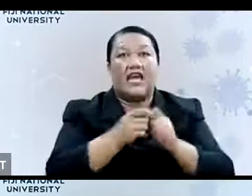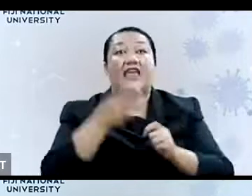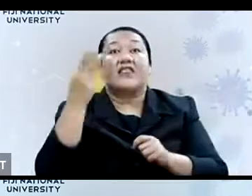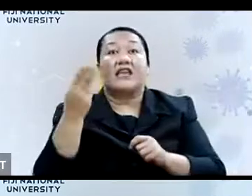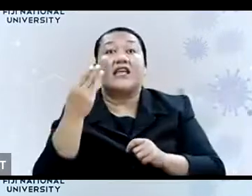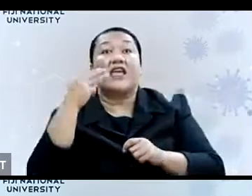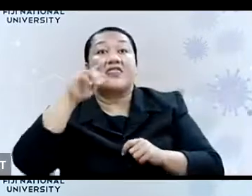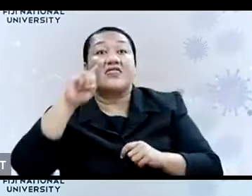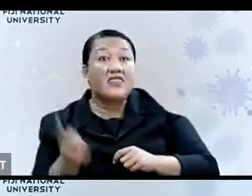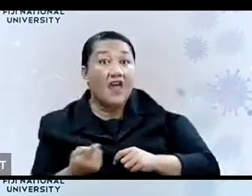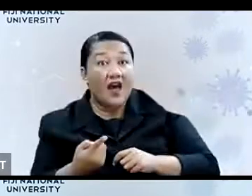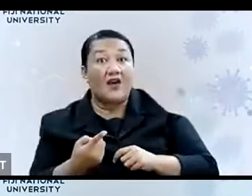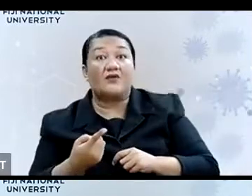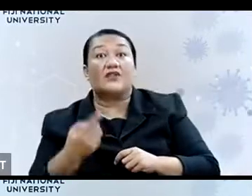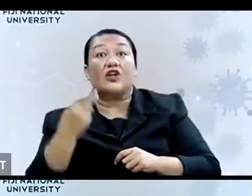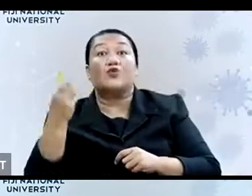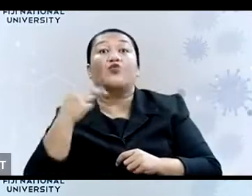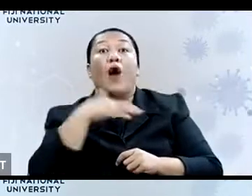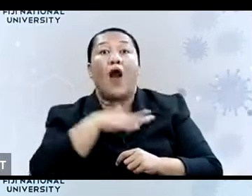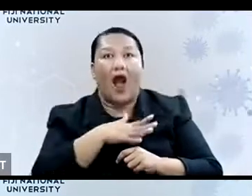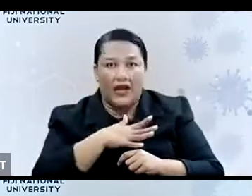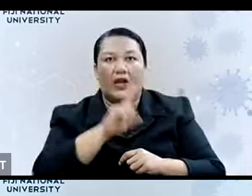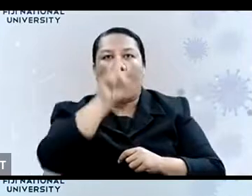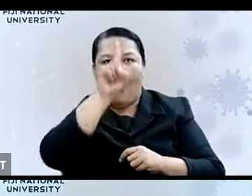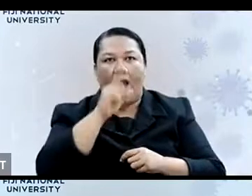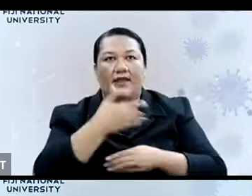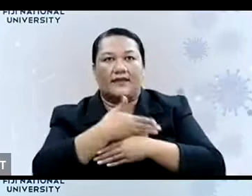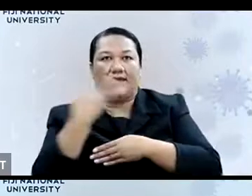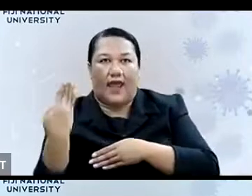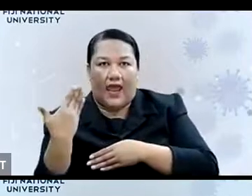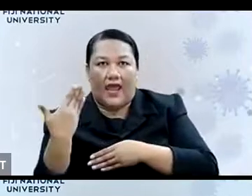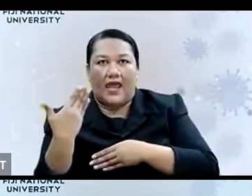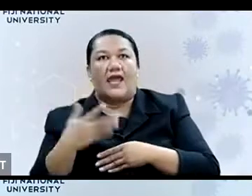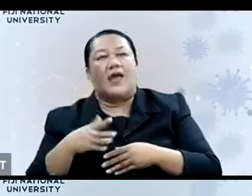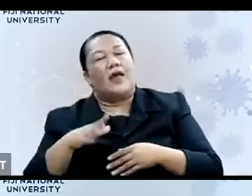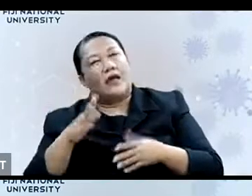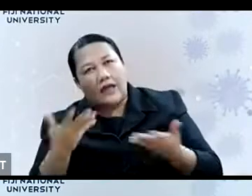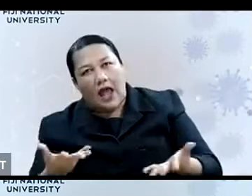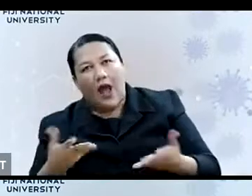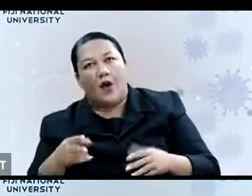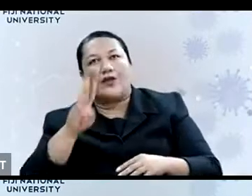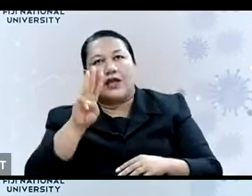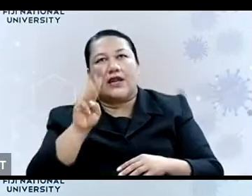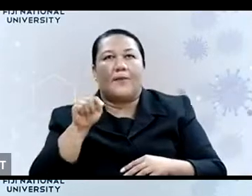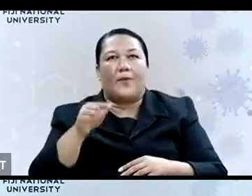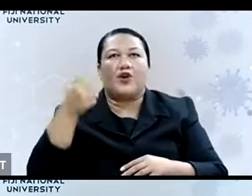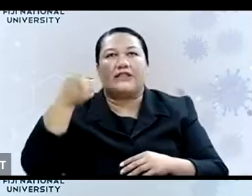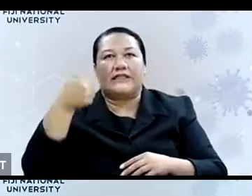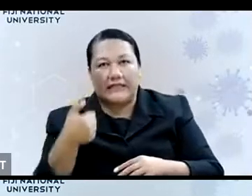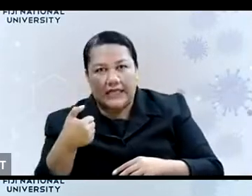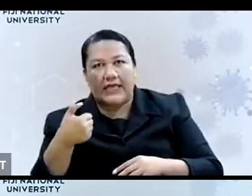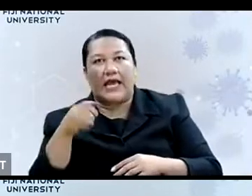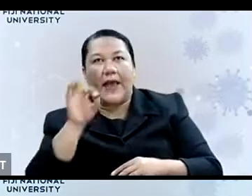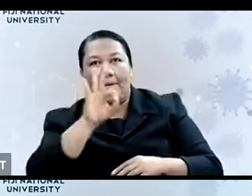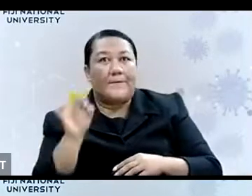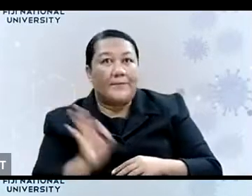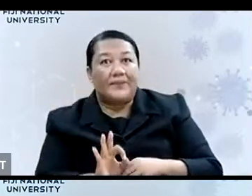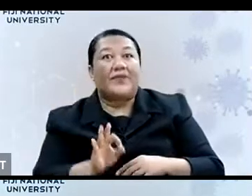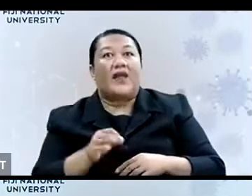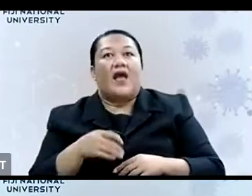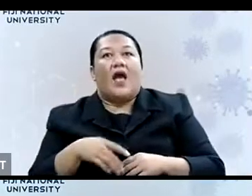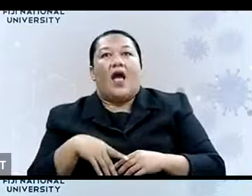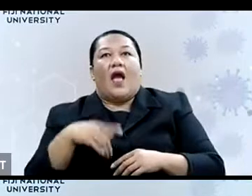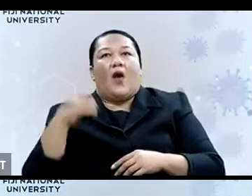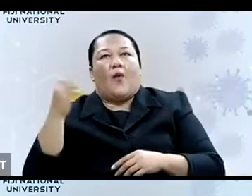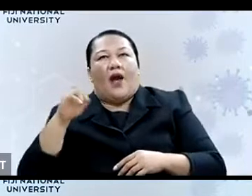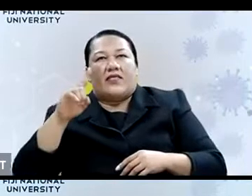3,200 tests a day, which right now is sitting at about 3.6 per 1,000 population at a national level. And even